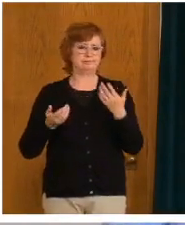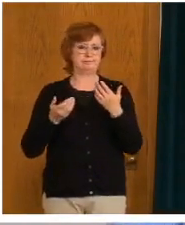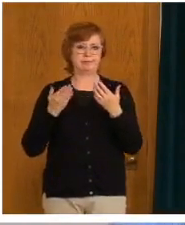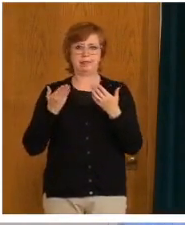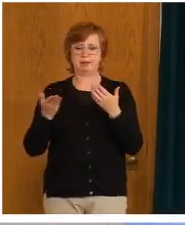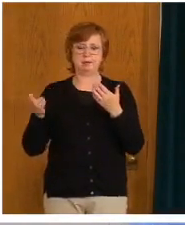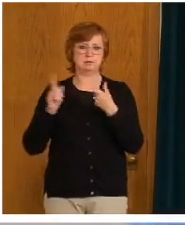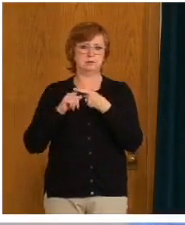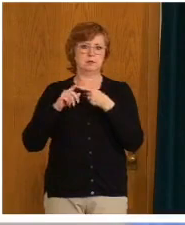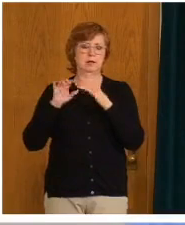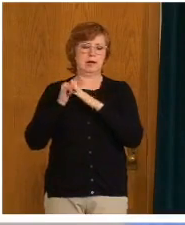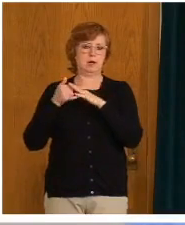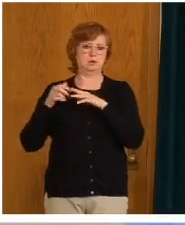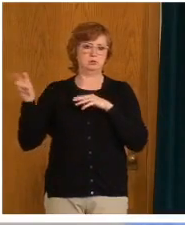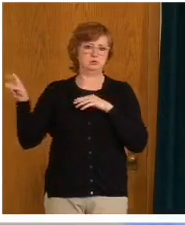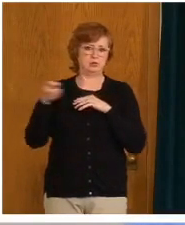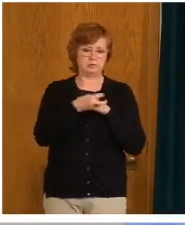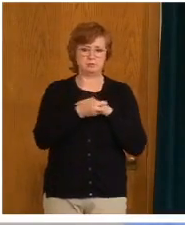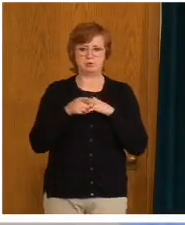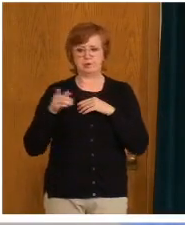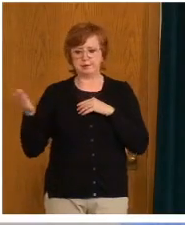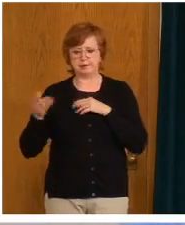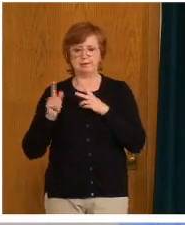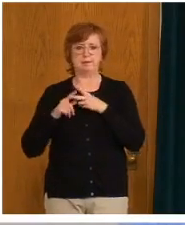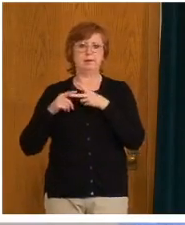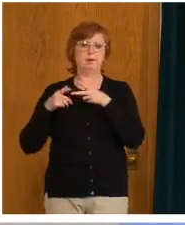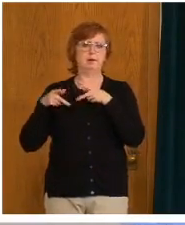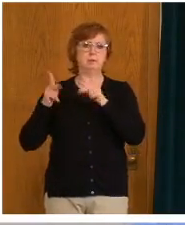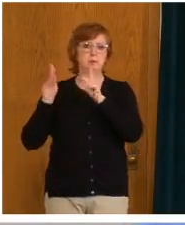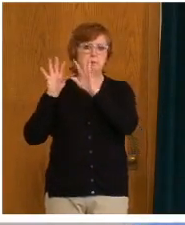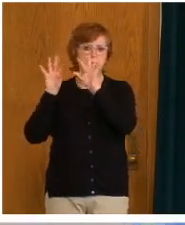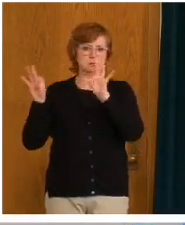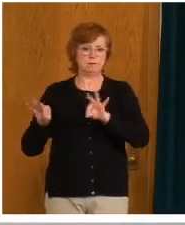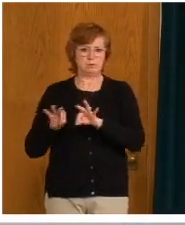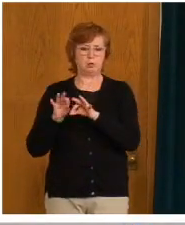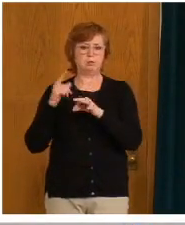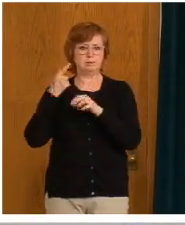families, etc., like they have for the patients that they've transferred to Ontario.